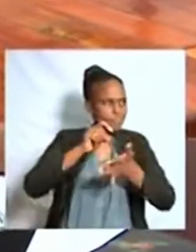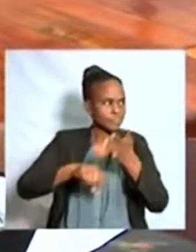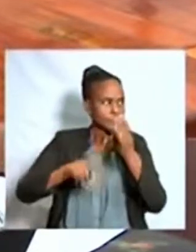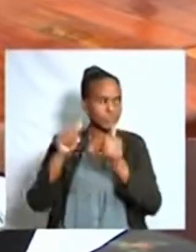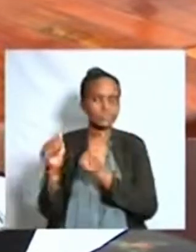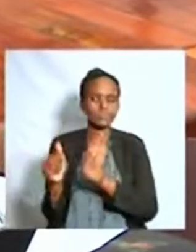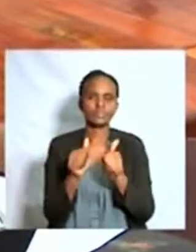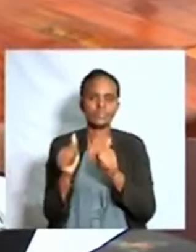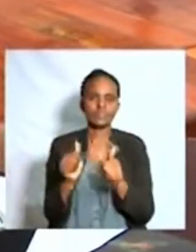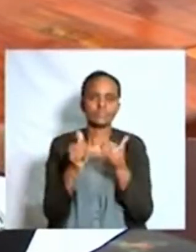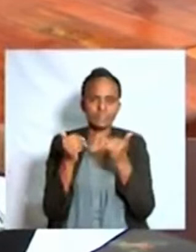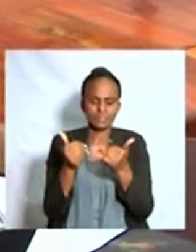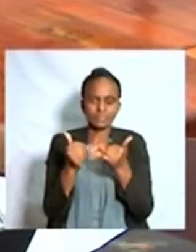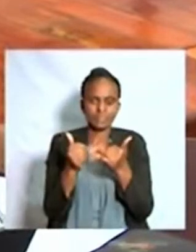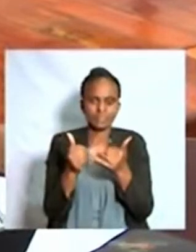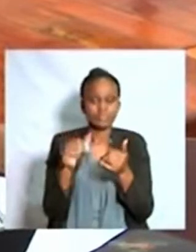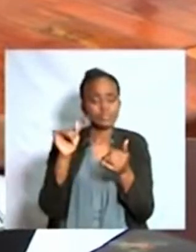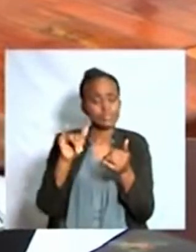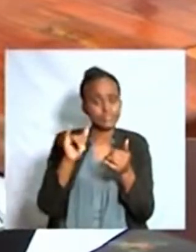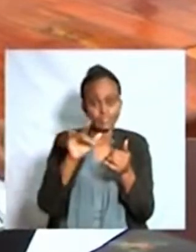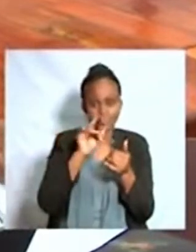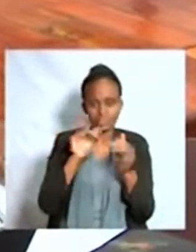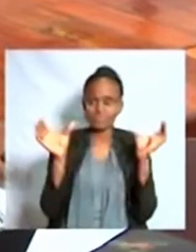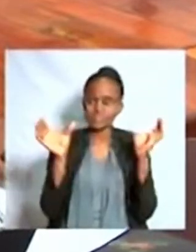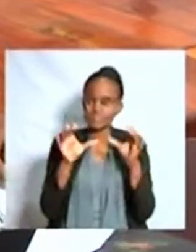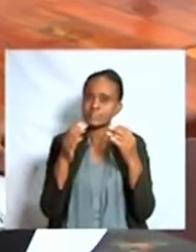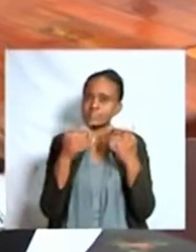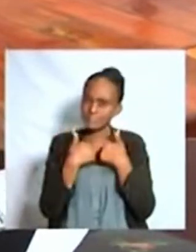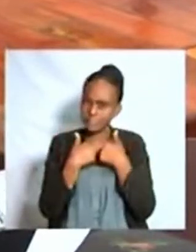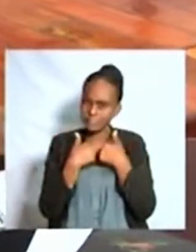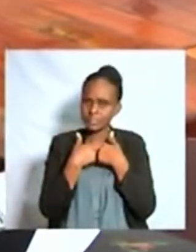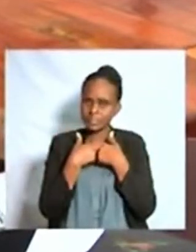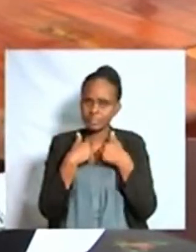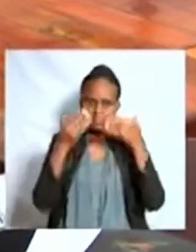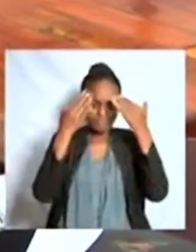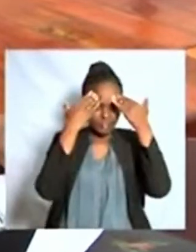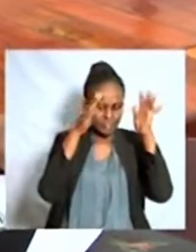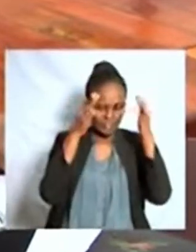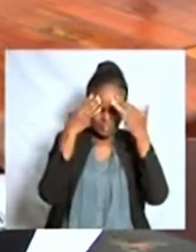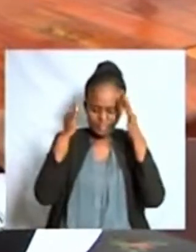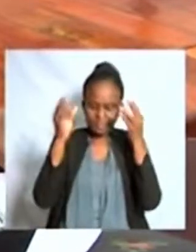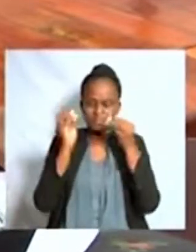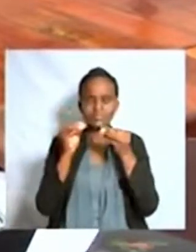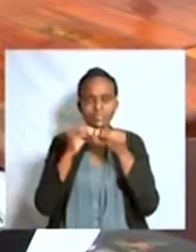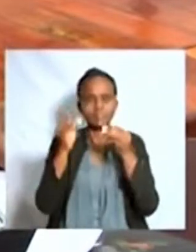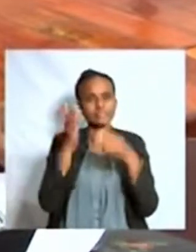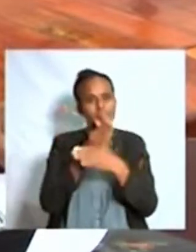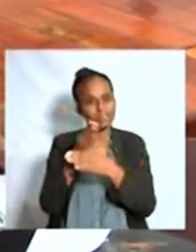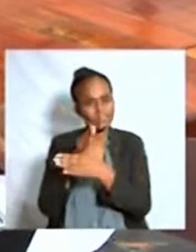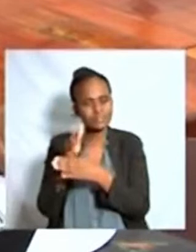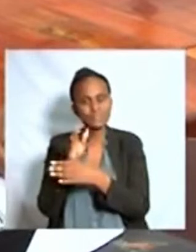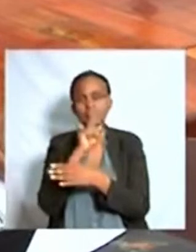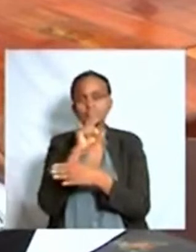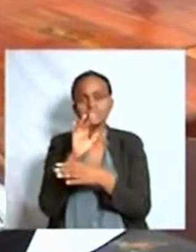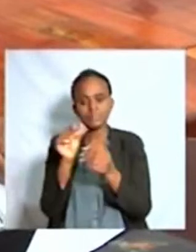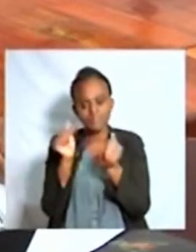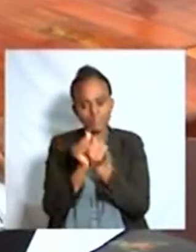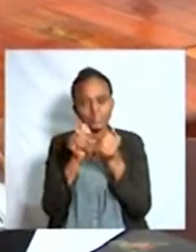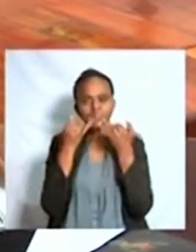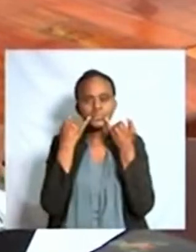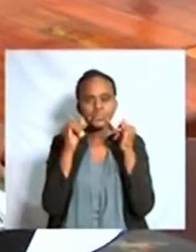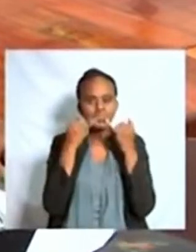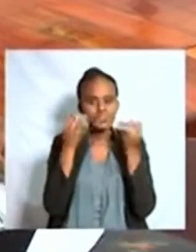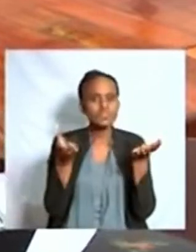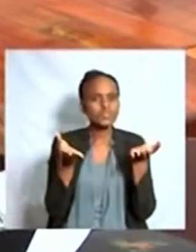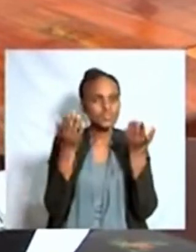taken is that Council has undertaken sensitization of business owners alongside updating of the